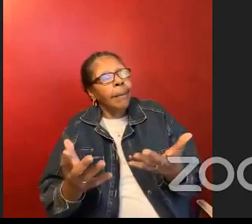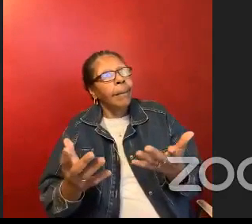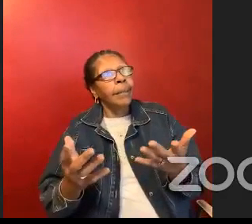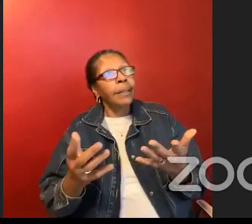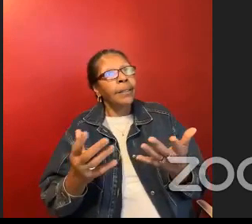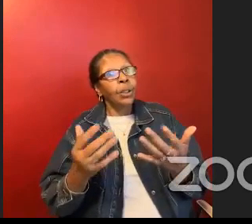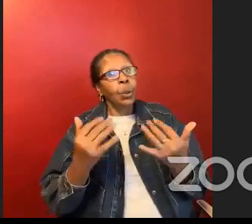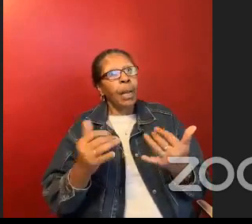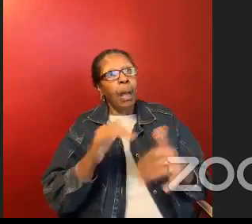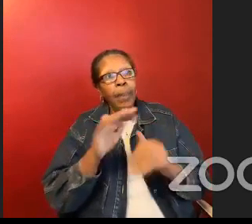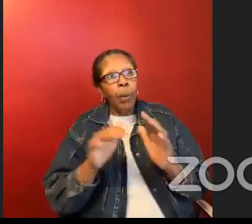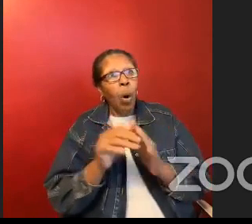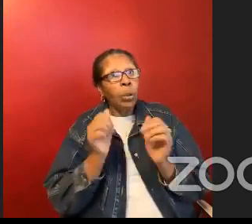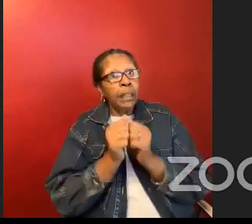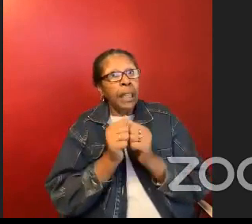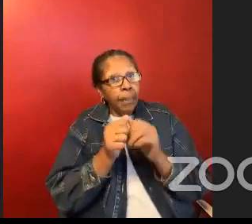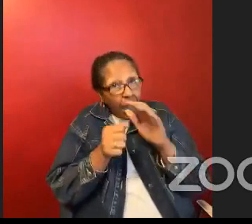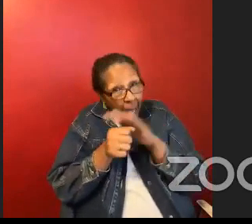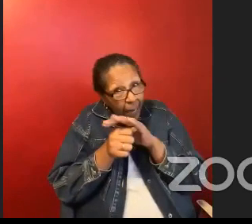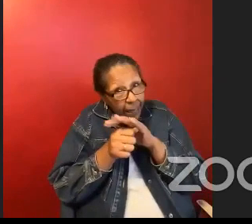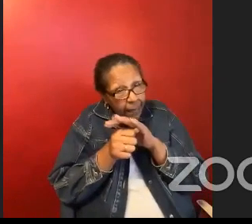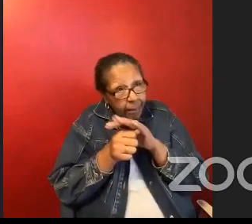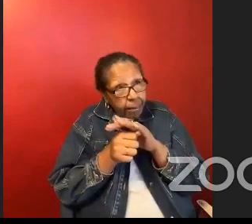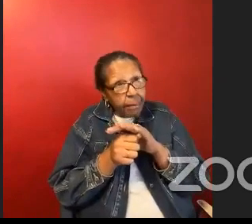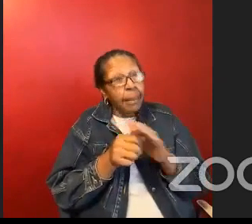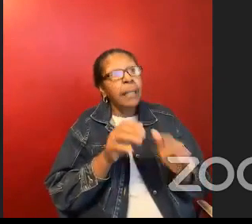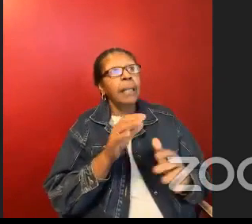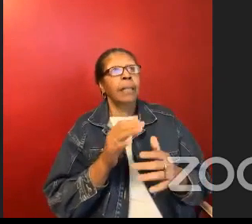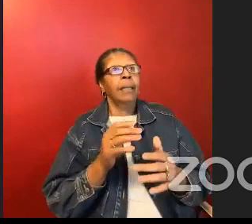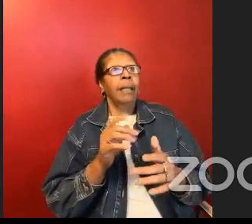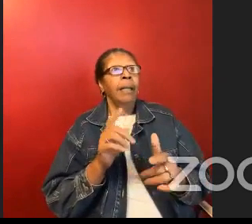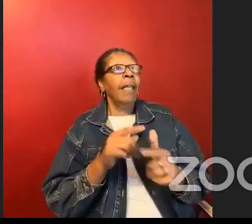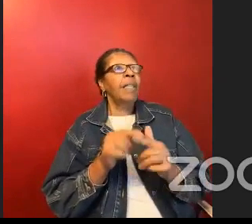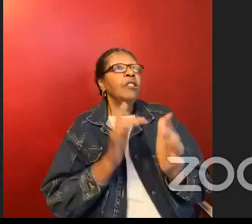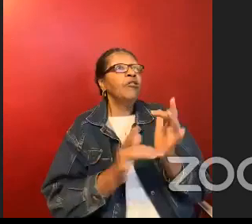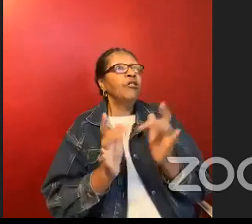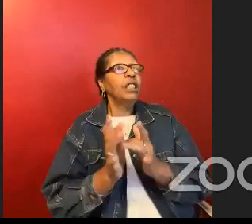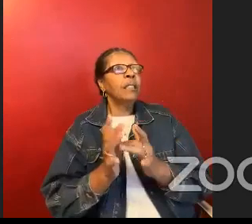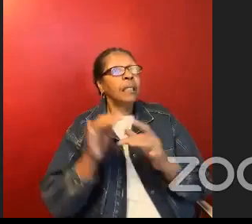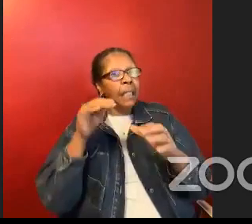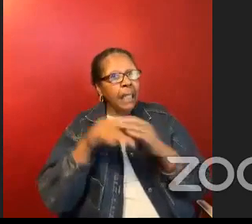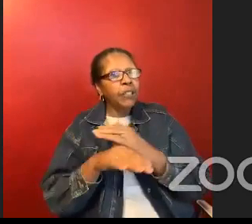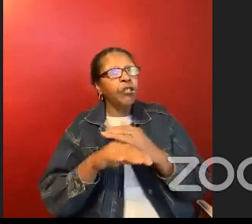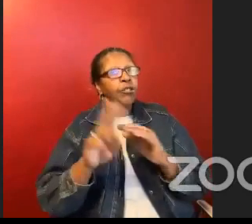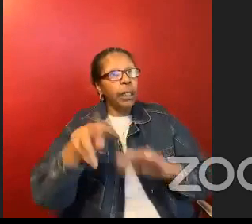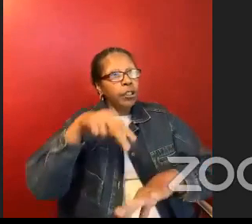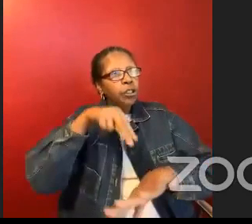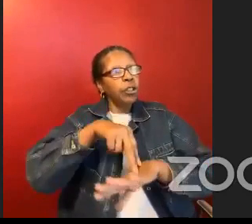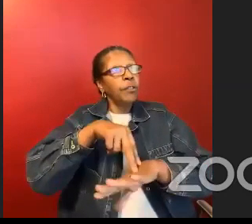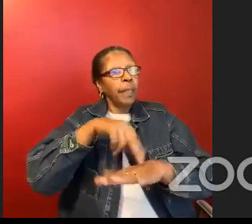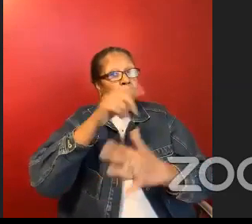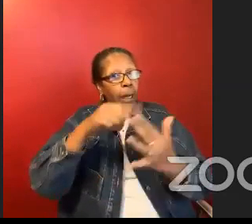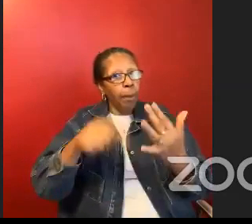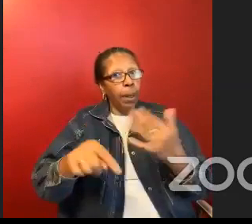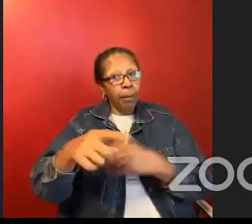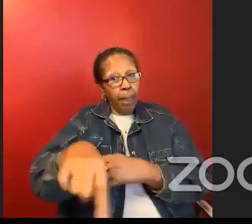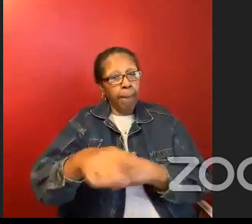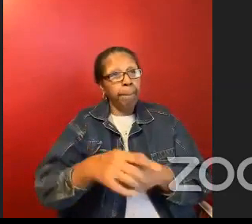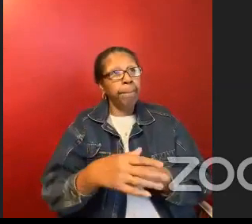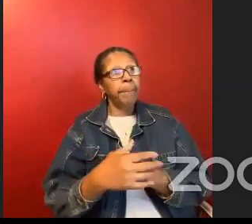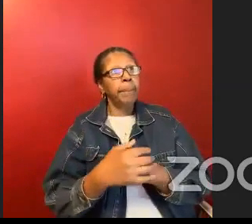of them. And Jesus came and stood among them and said, now mind you, let's back it up a second. They're